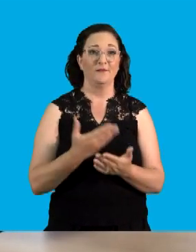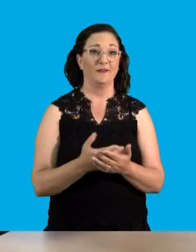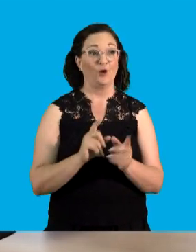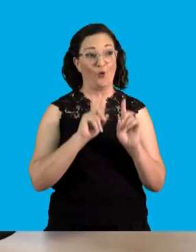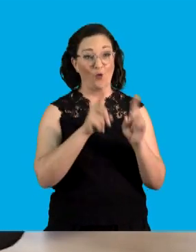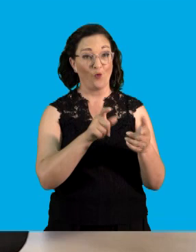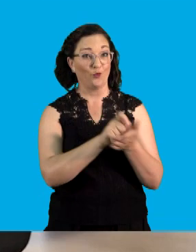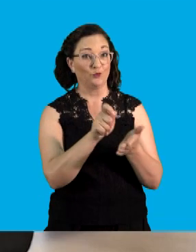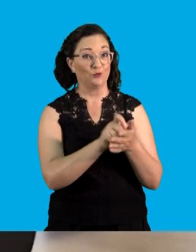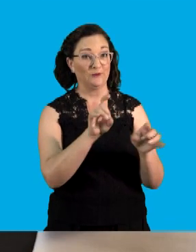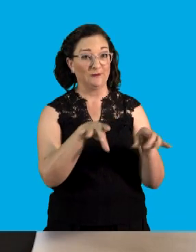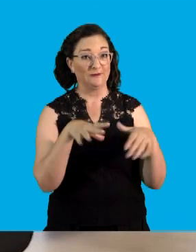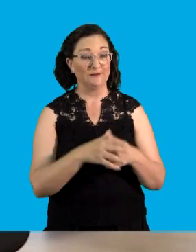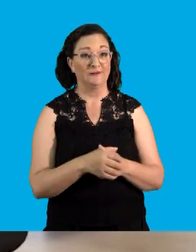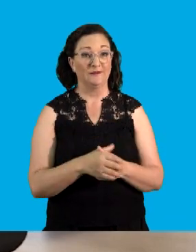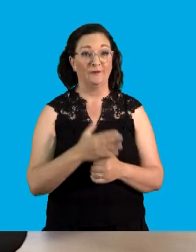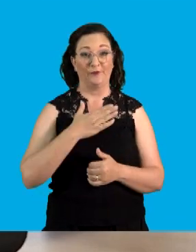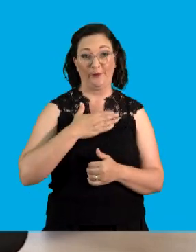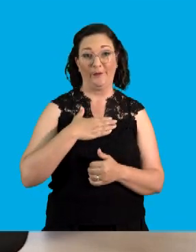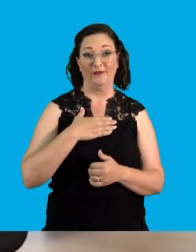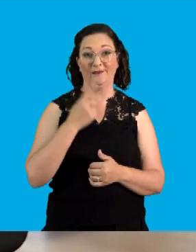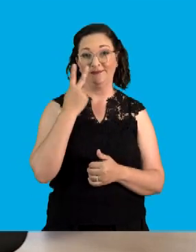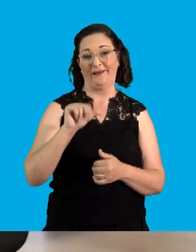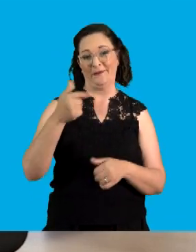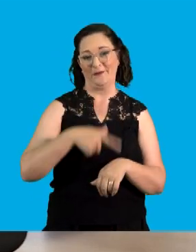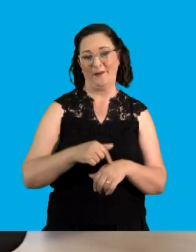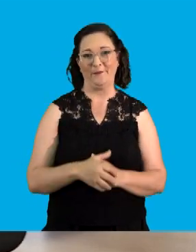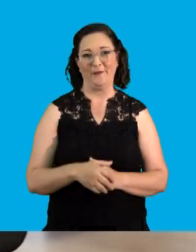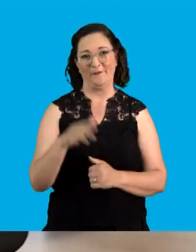write your exam. And from me, Miss Maboe, I'll see you